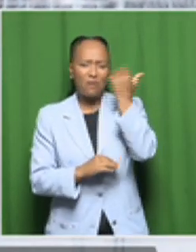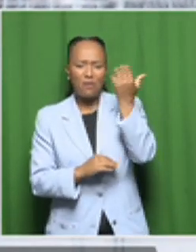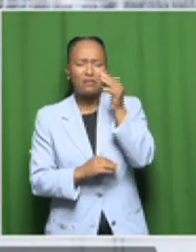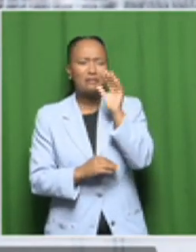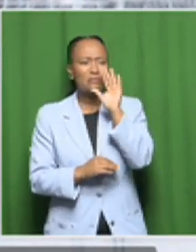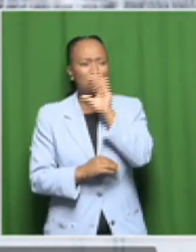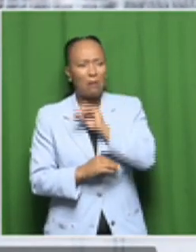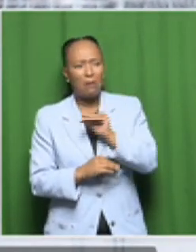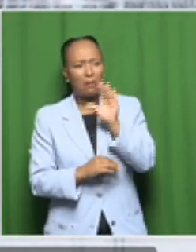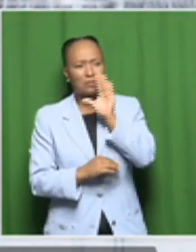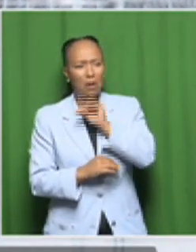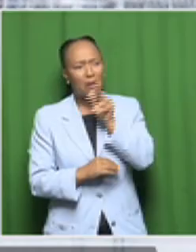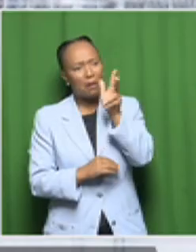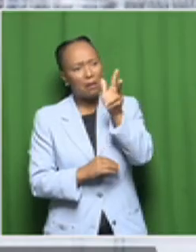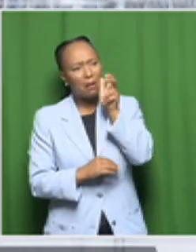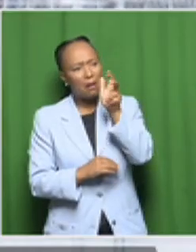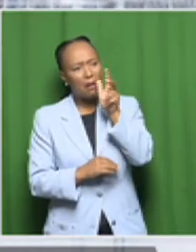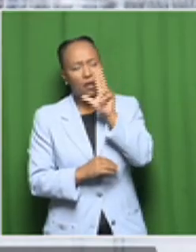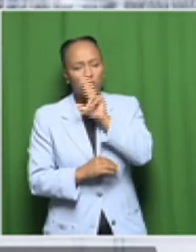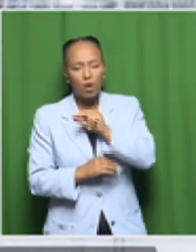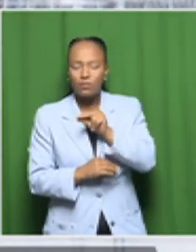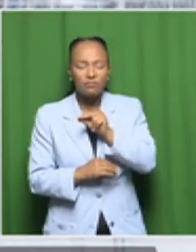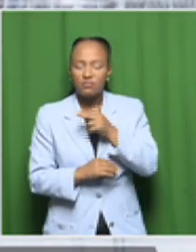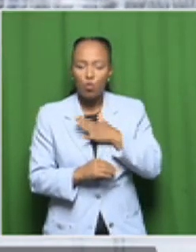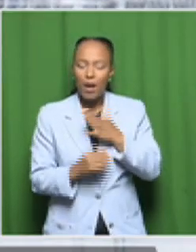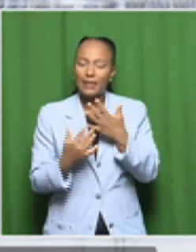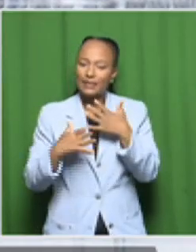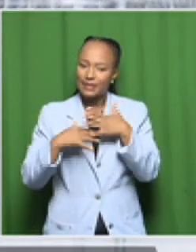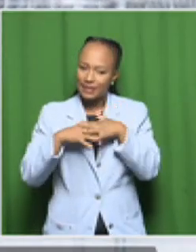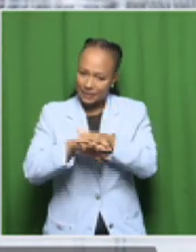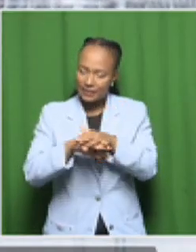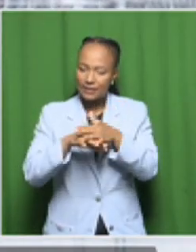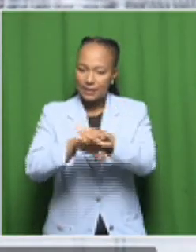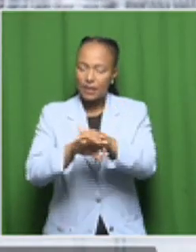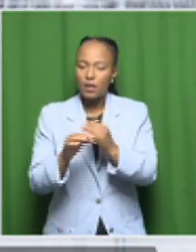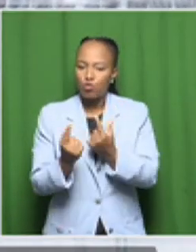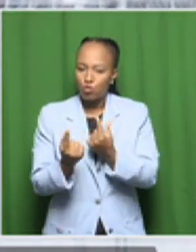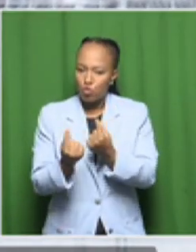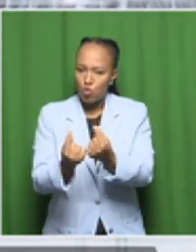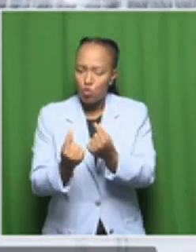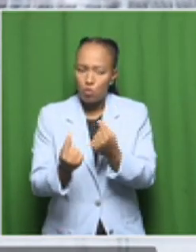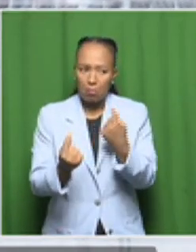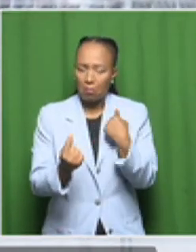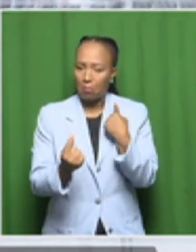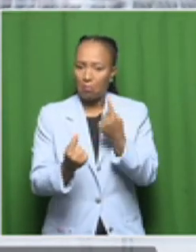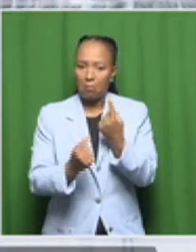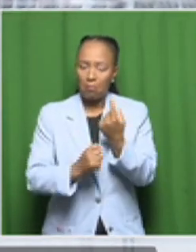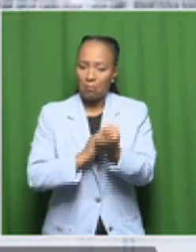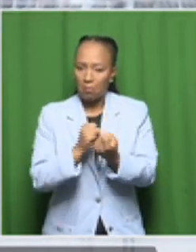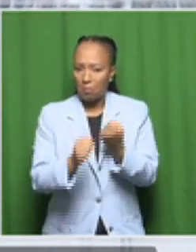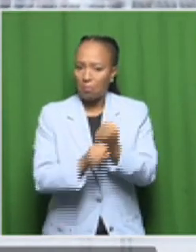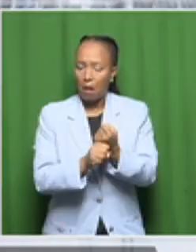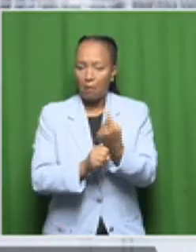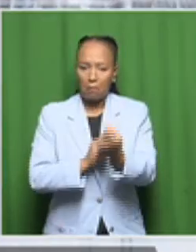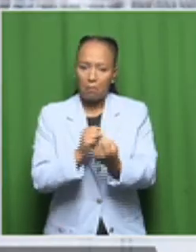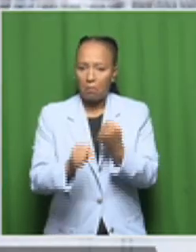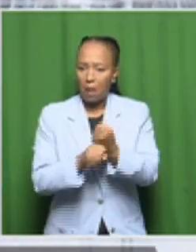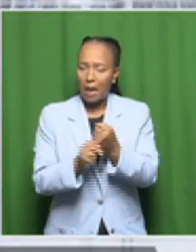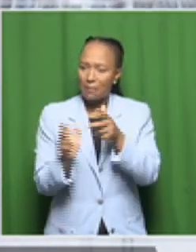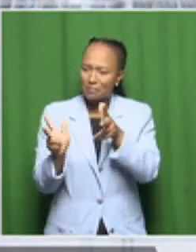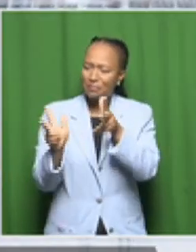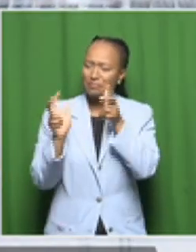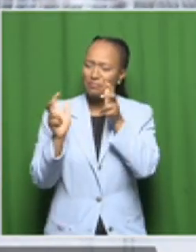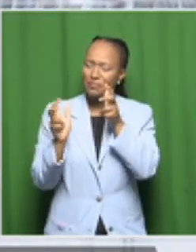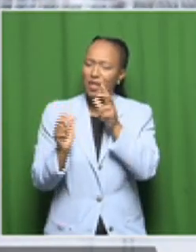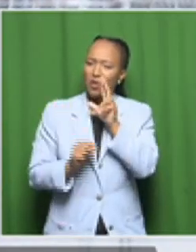implementation. Because over the years, we have had all of these talk shows, we have had all of these discussions around programs, we have had all of these